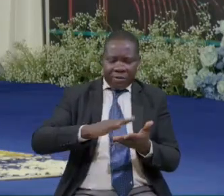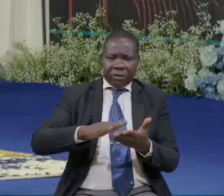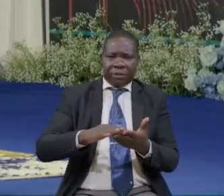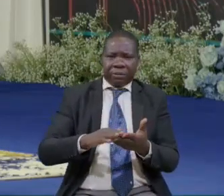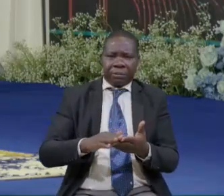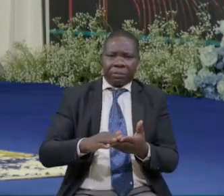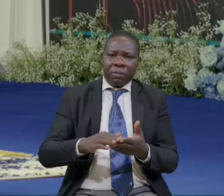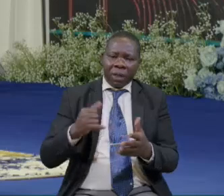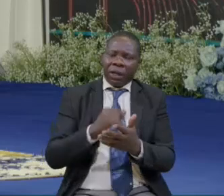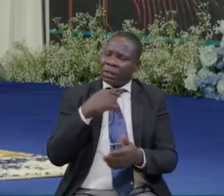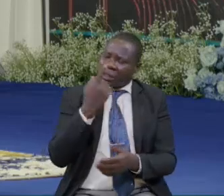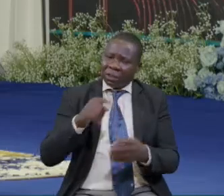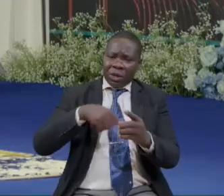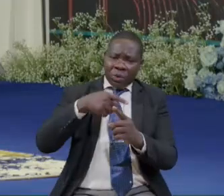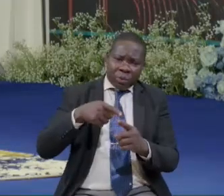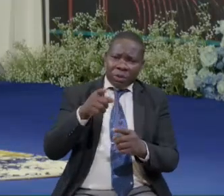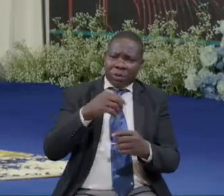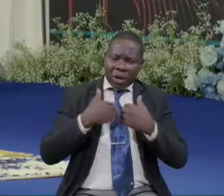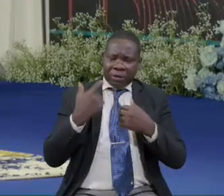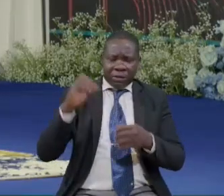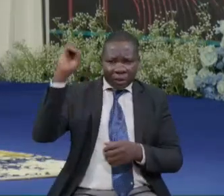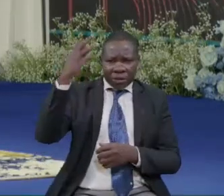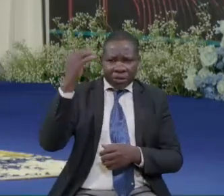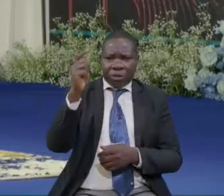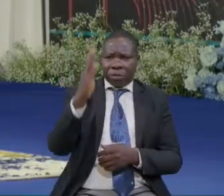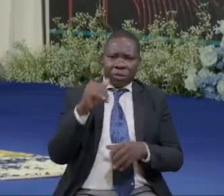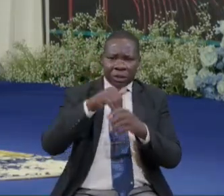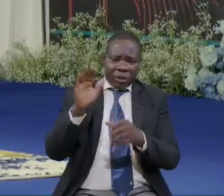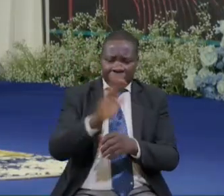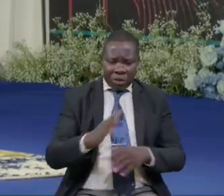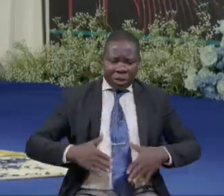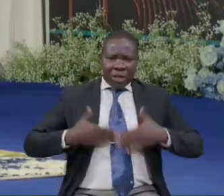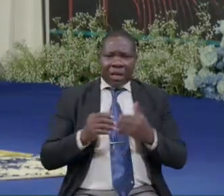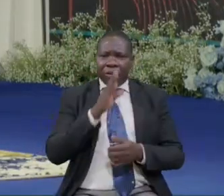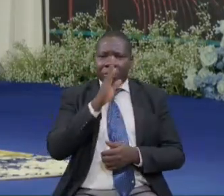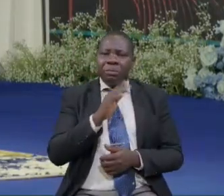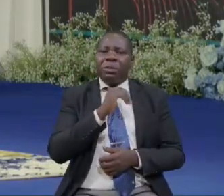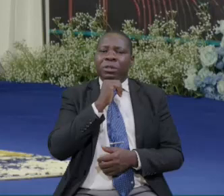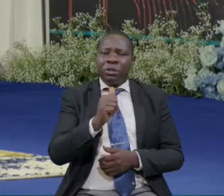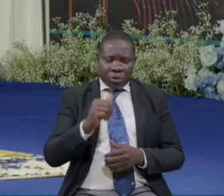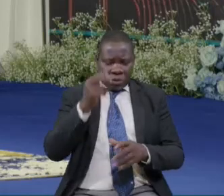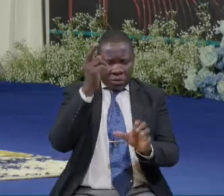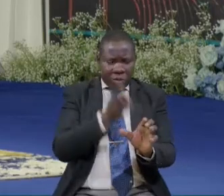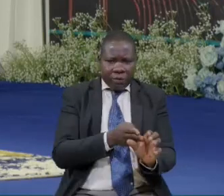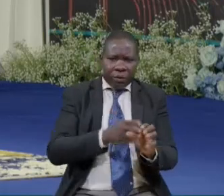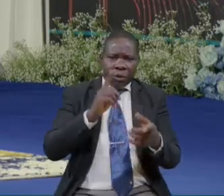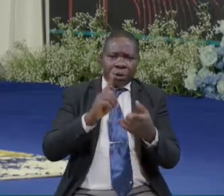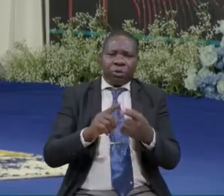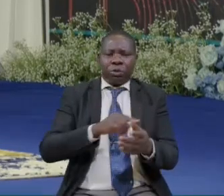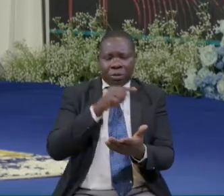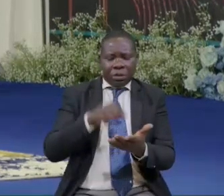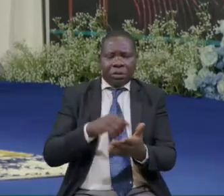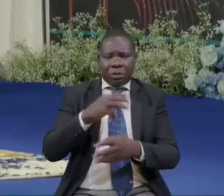says when you have the grace of God in your life, be not conformed to this world. It